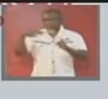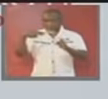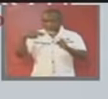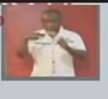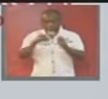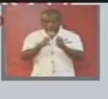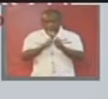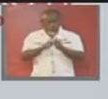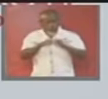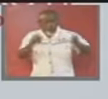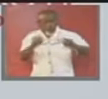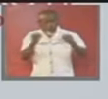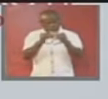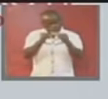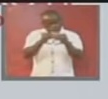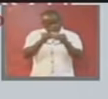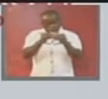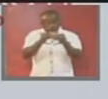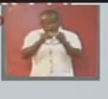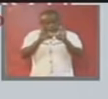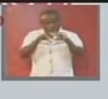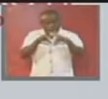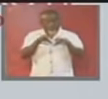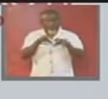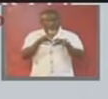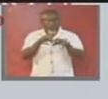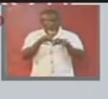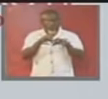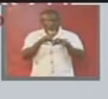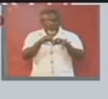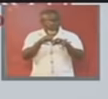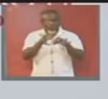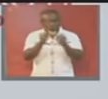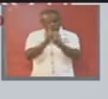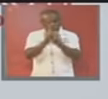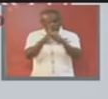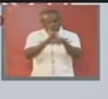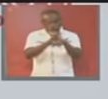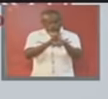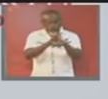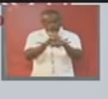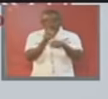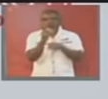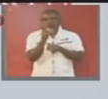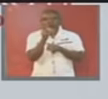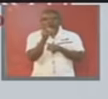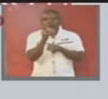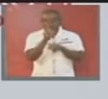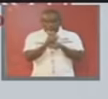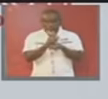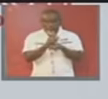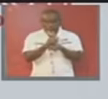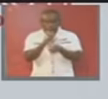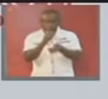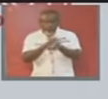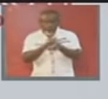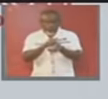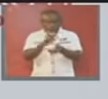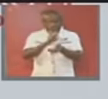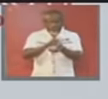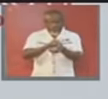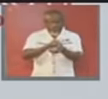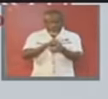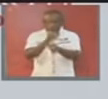So high exposure will be, of course, frontline healthcare workers. doctors, nurses, wardsmates,